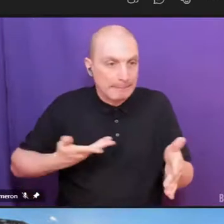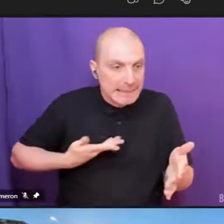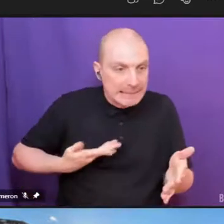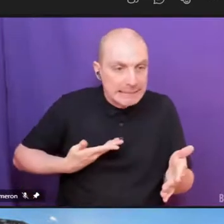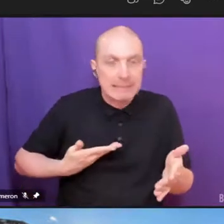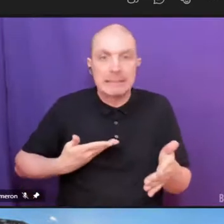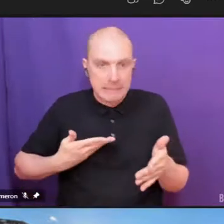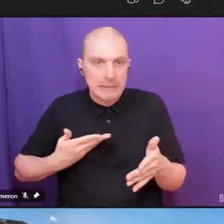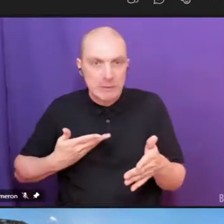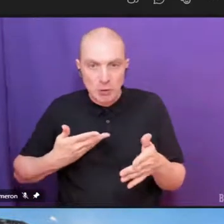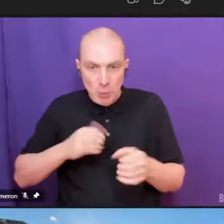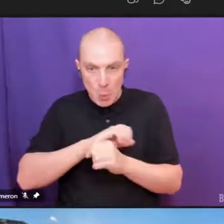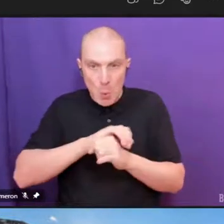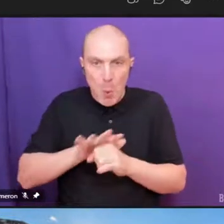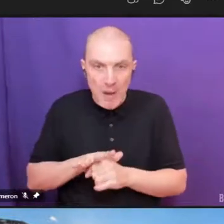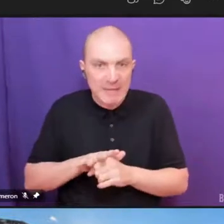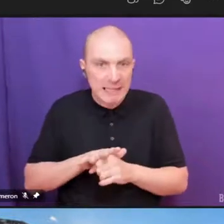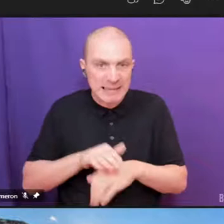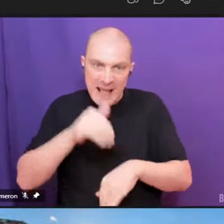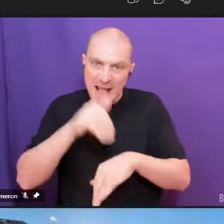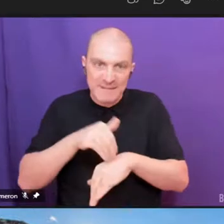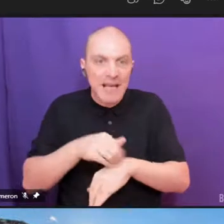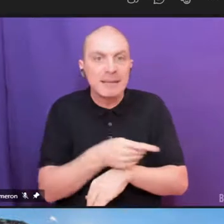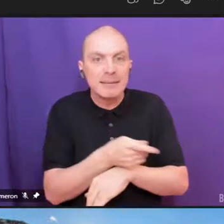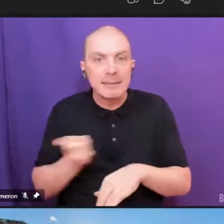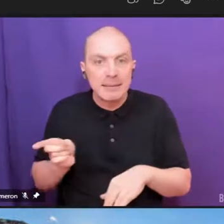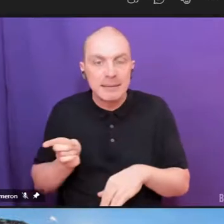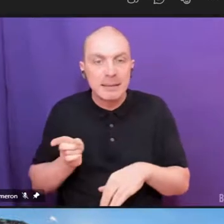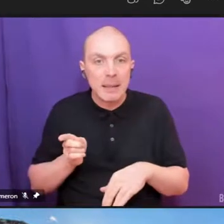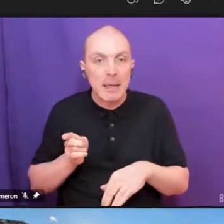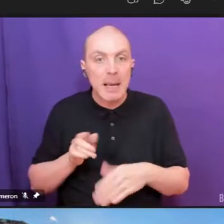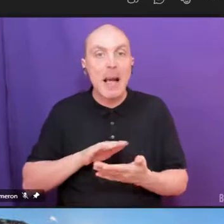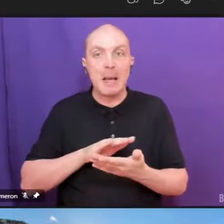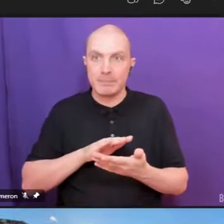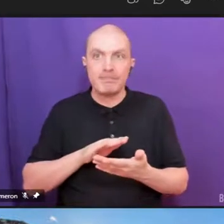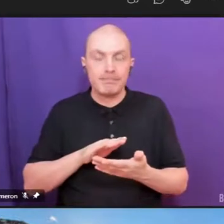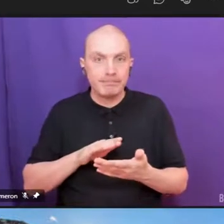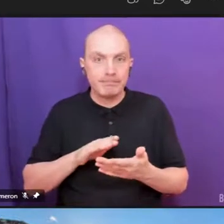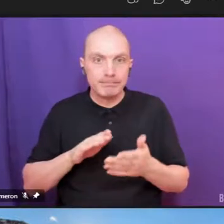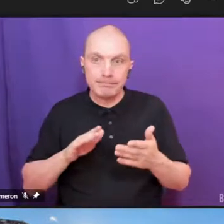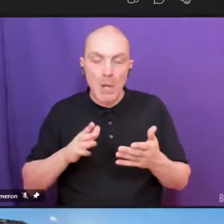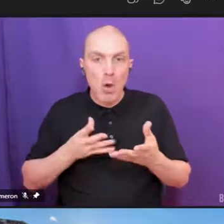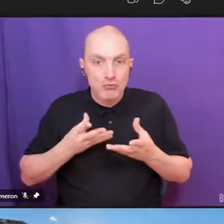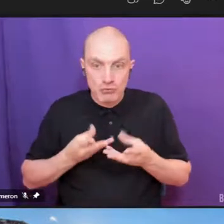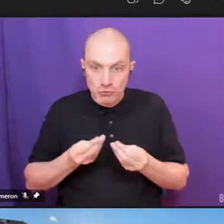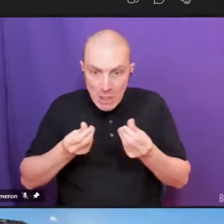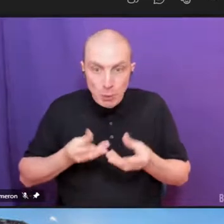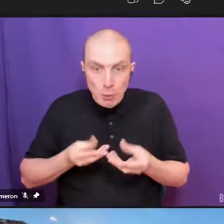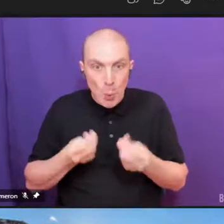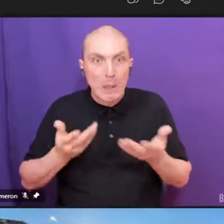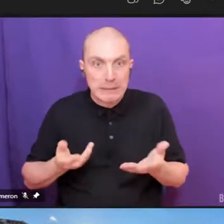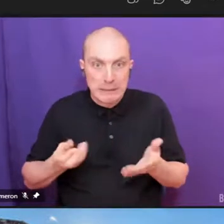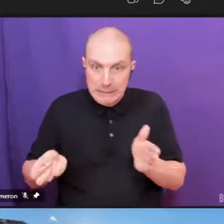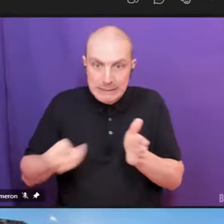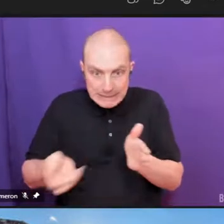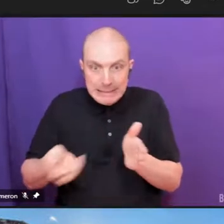pandemic. You know, this required a significant amount of auditor resource to help facilitate payments to